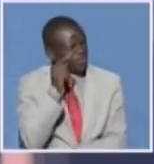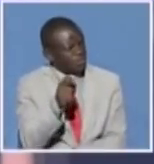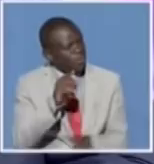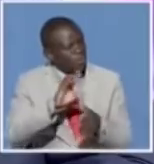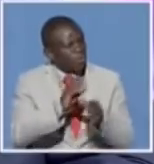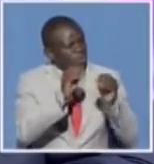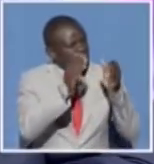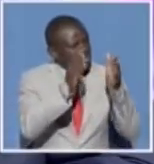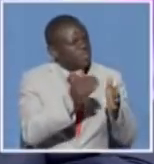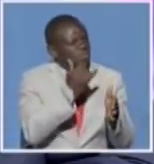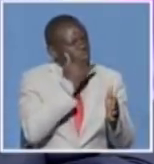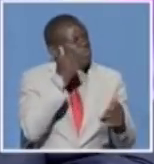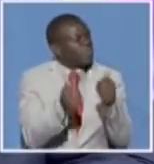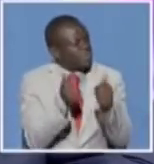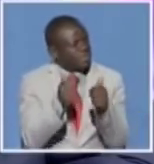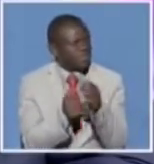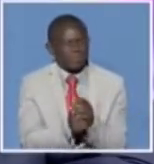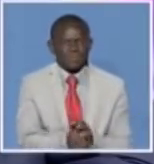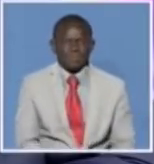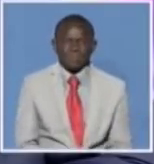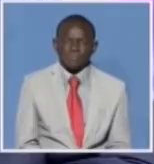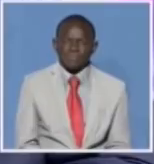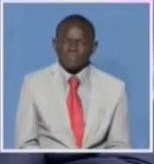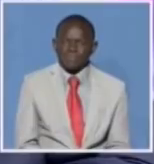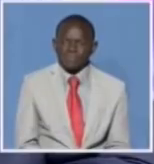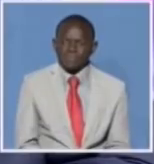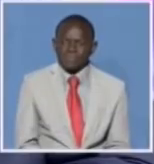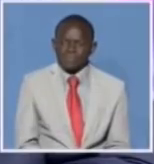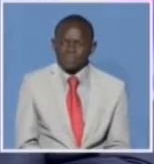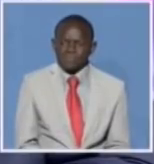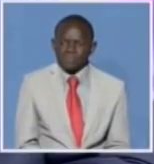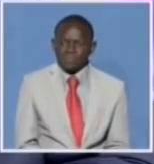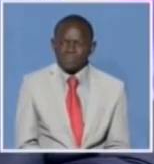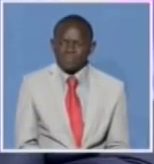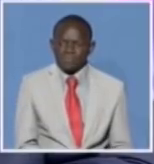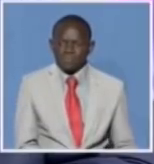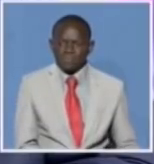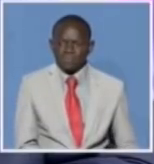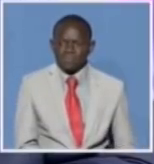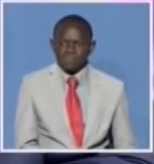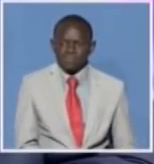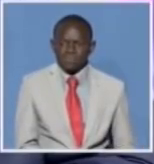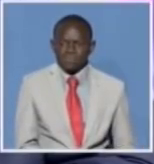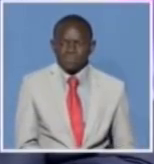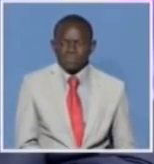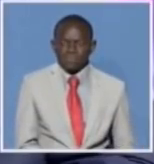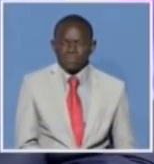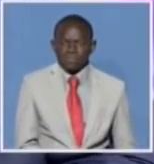generally, I'm sure the country is privy to the information that has been shared so